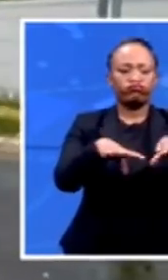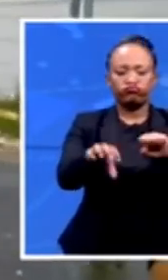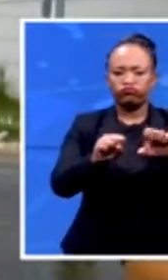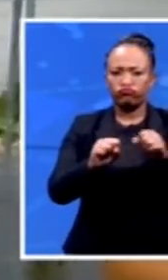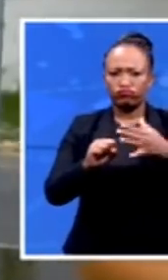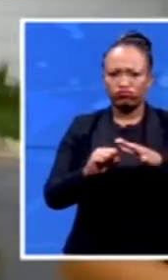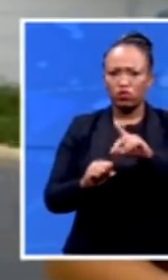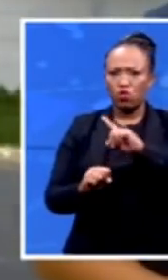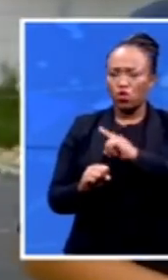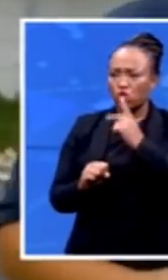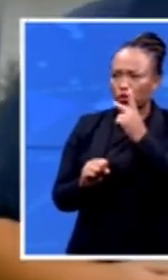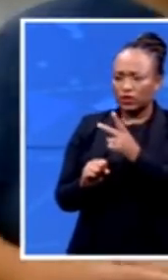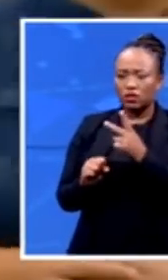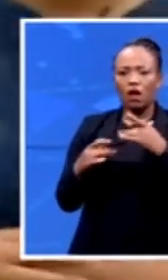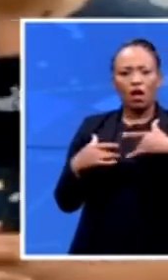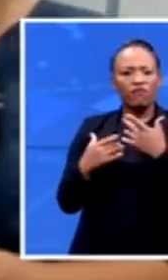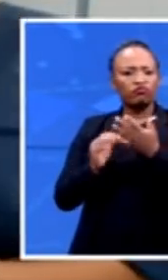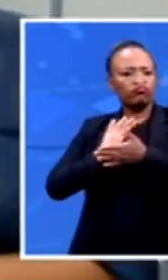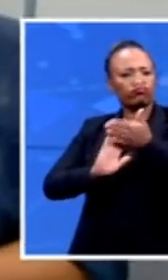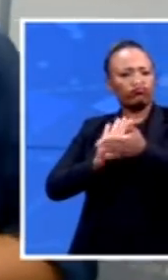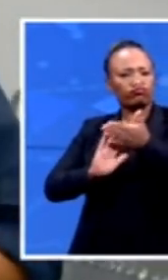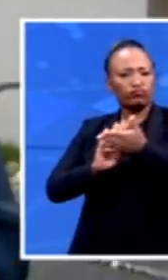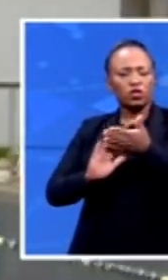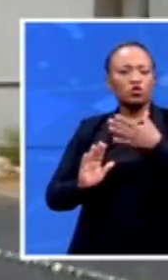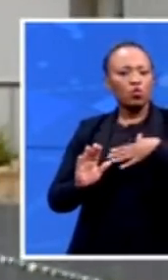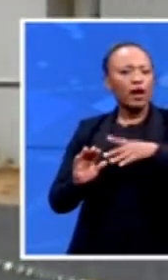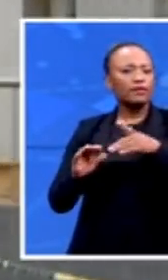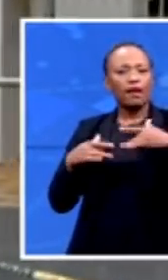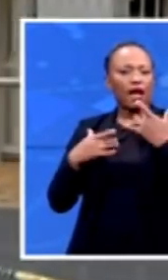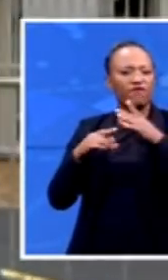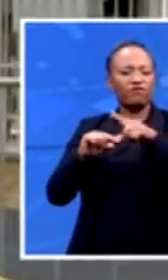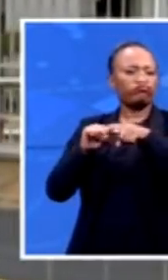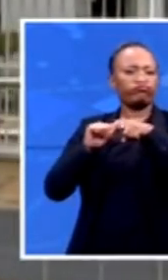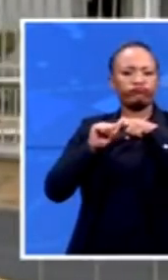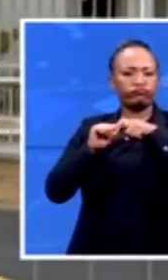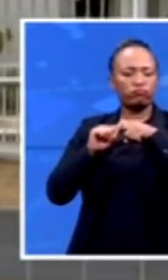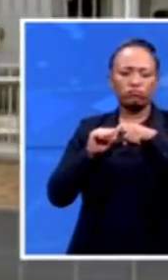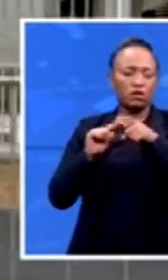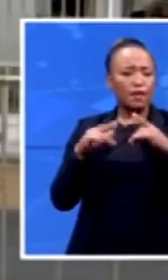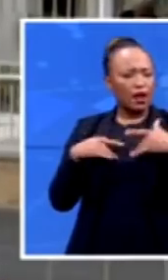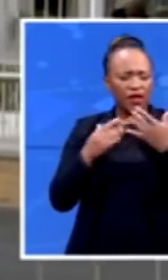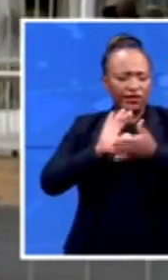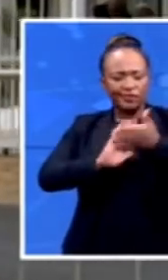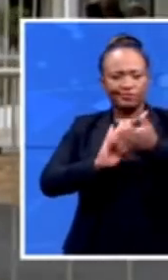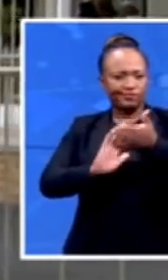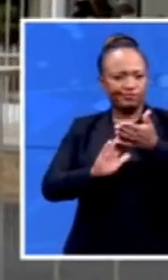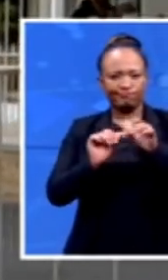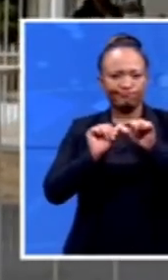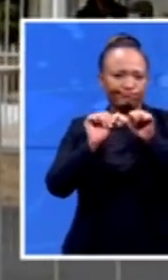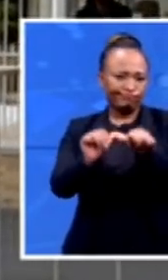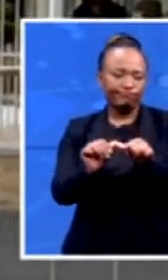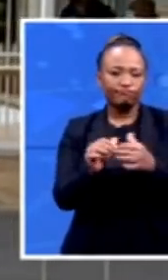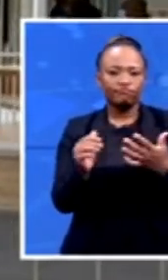for a moment and the world to stop turning. But life carries on. And certainly Archbishop Emeritus Desmond